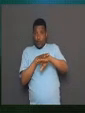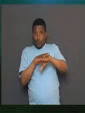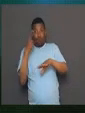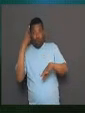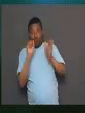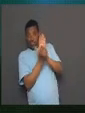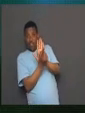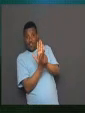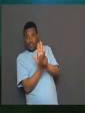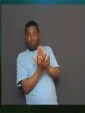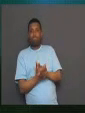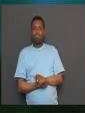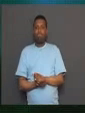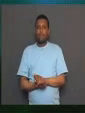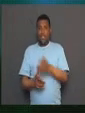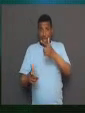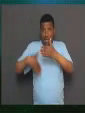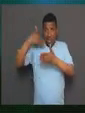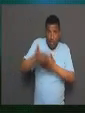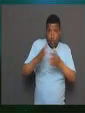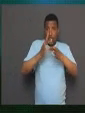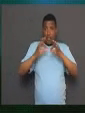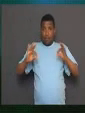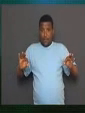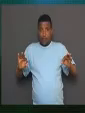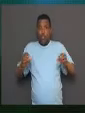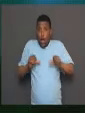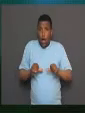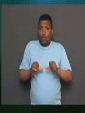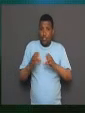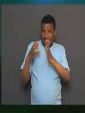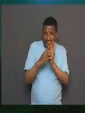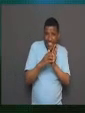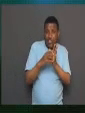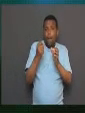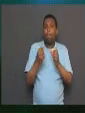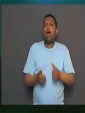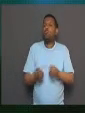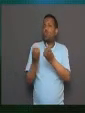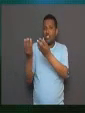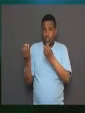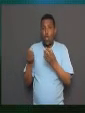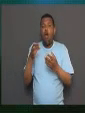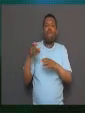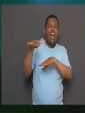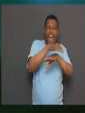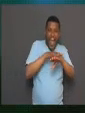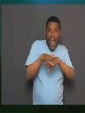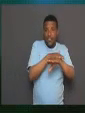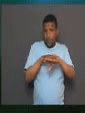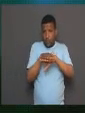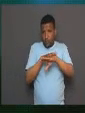For instance, next to the statement contains the majority of the Earth's